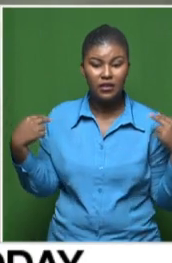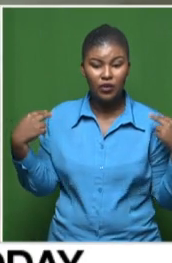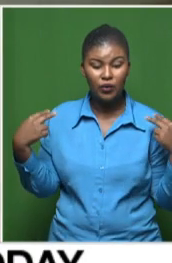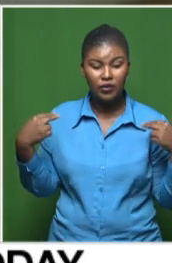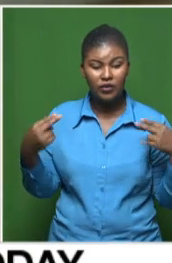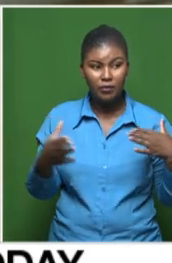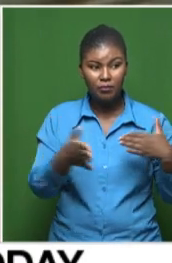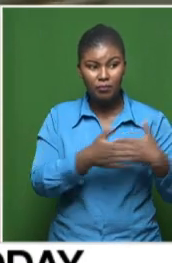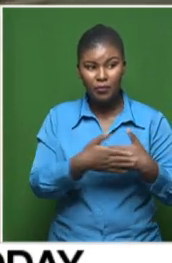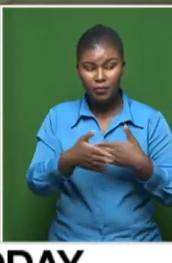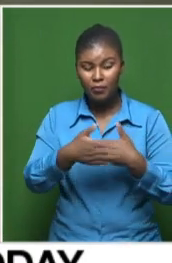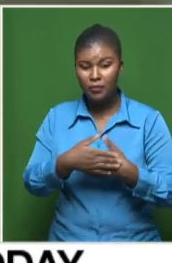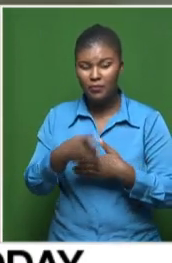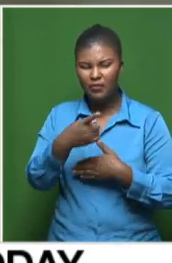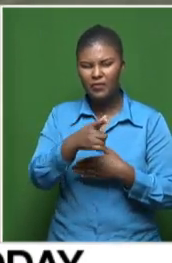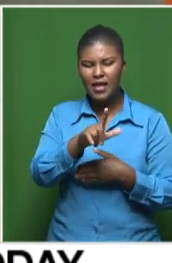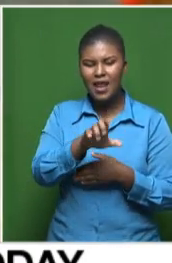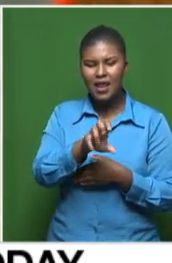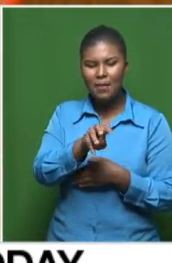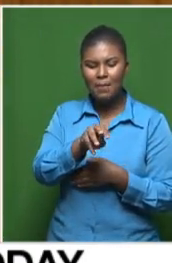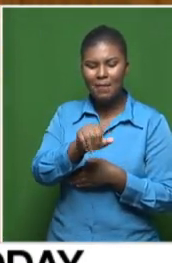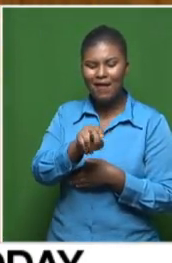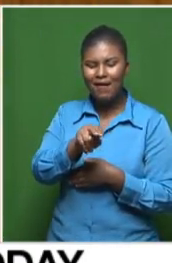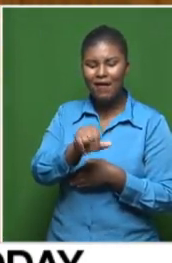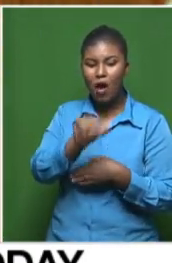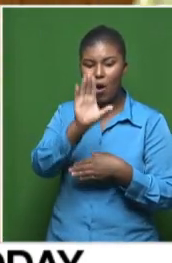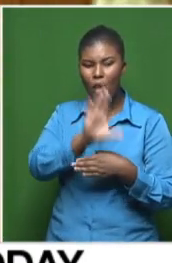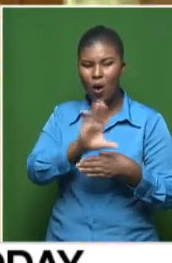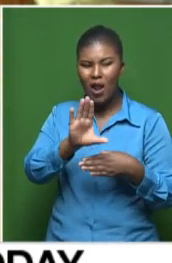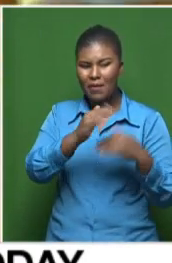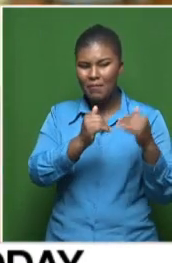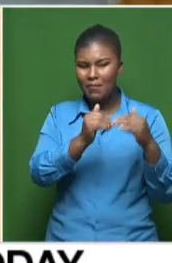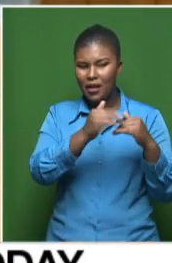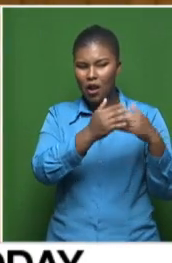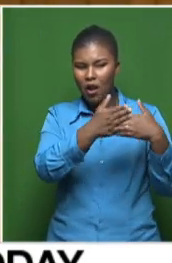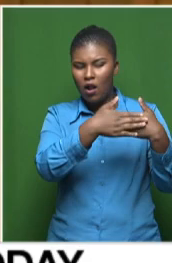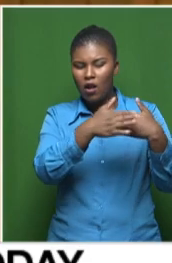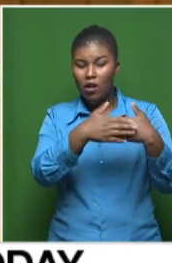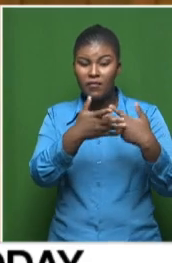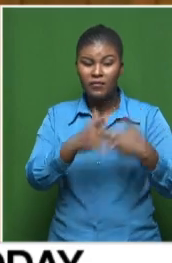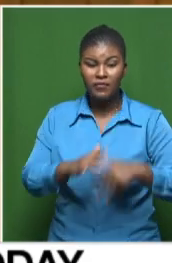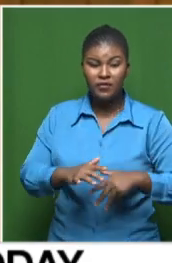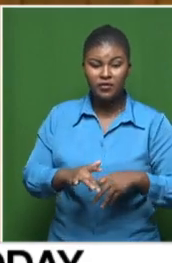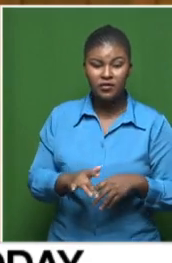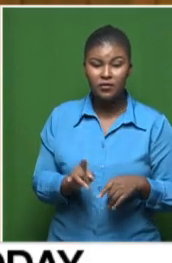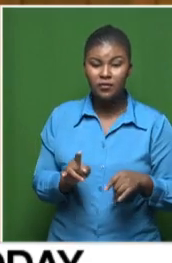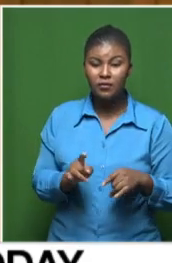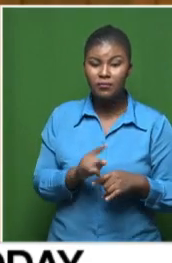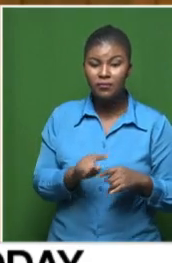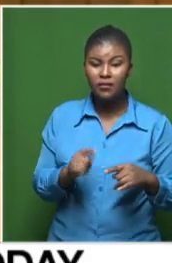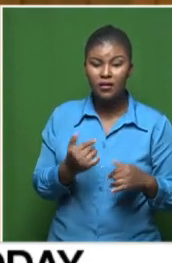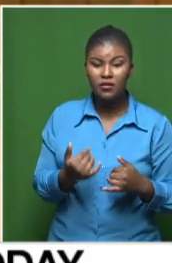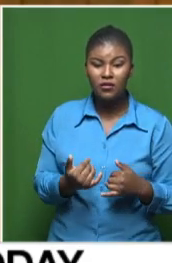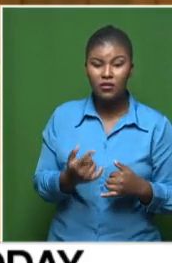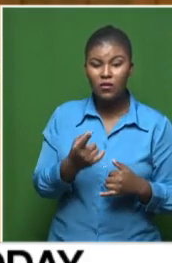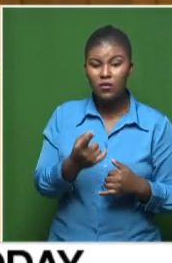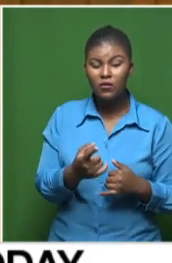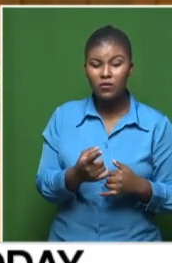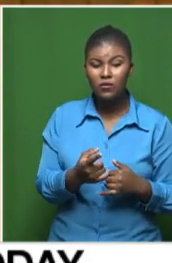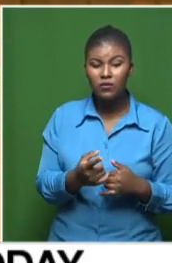the Lemana College buildings, which is not for the college actually, it's for